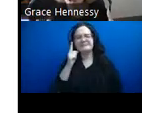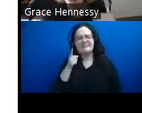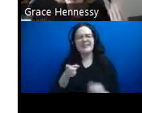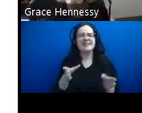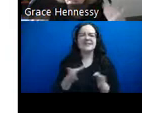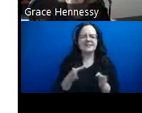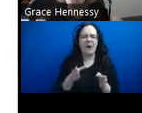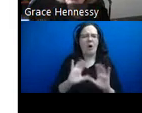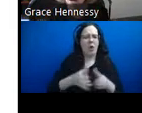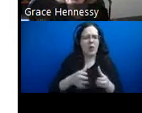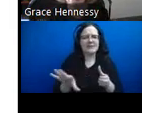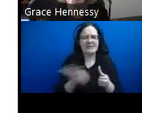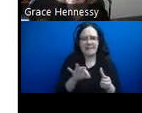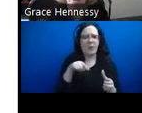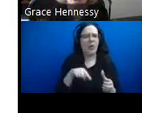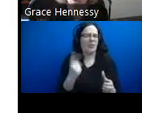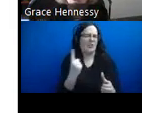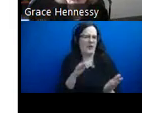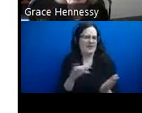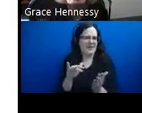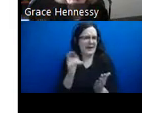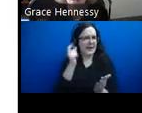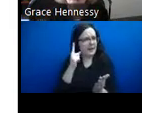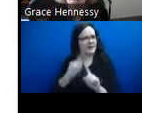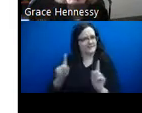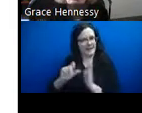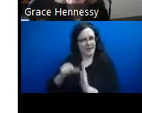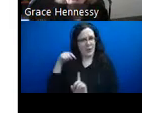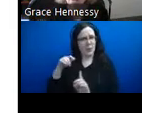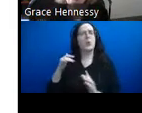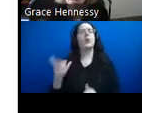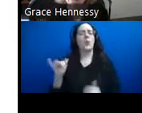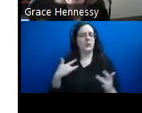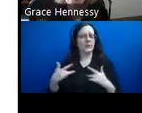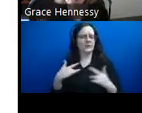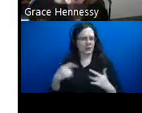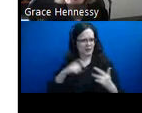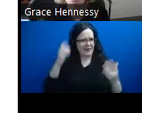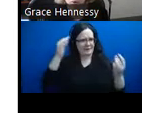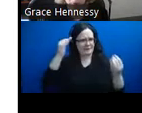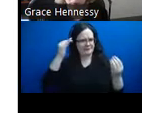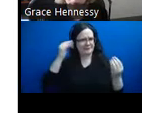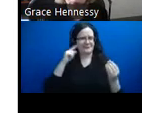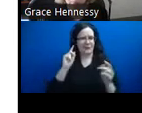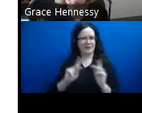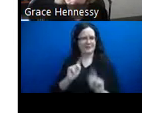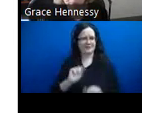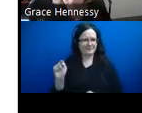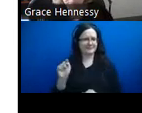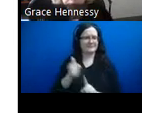study, but it does really highlight something concerning and something that we need to be thinking about among individuals with problem gambling.